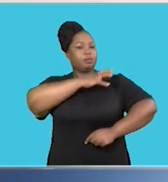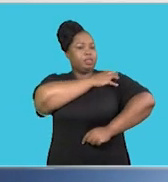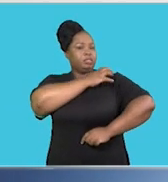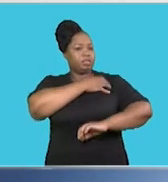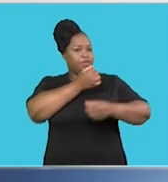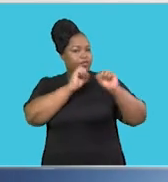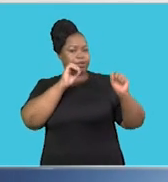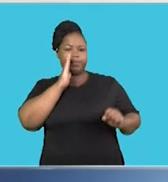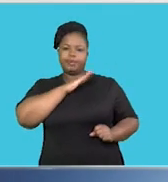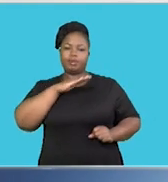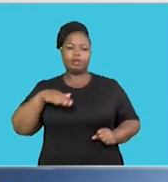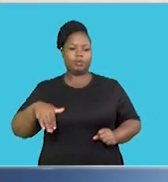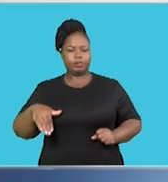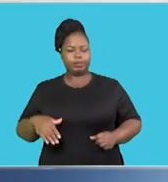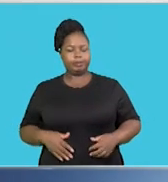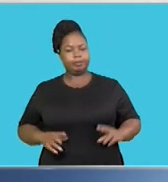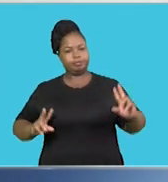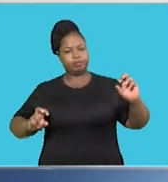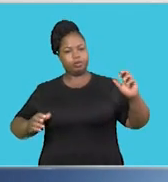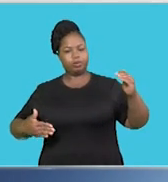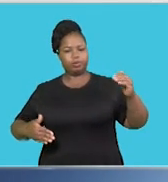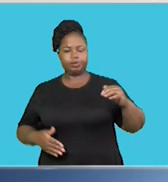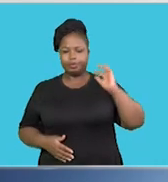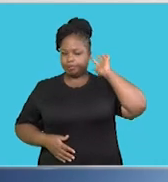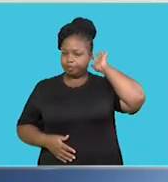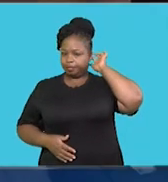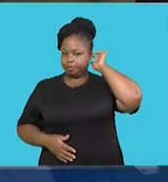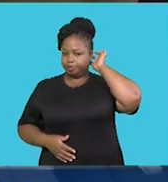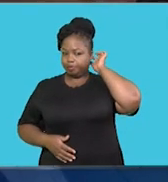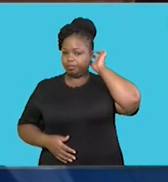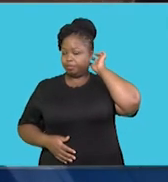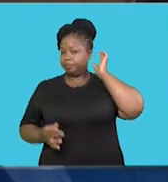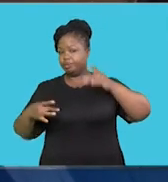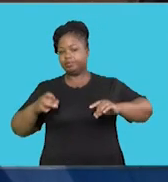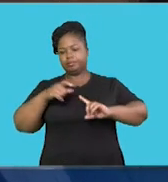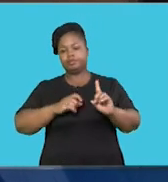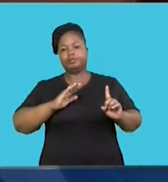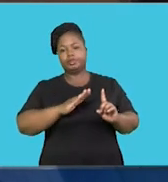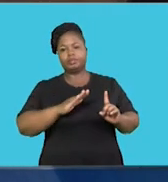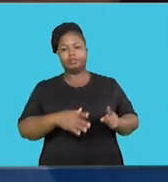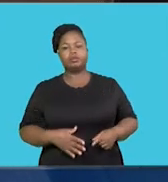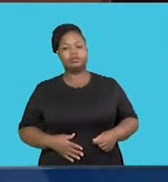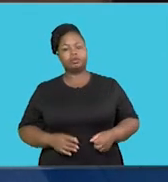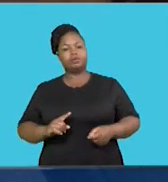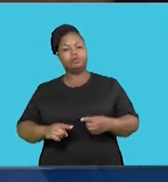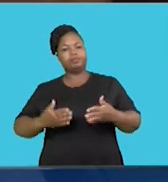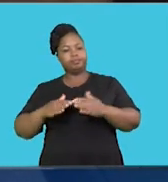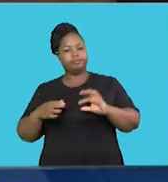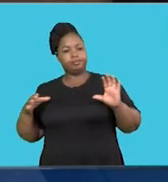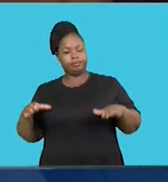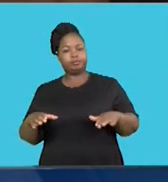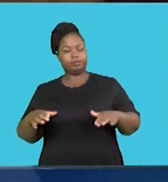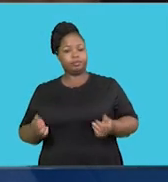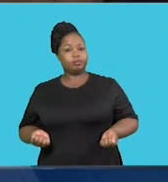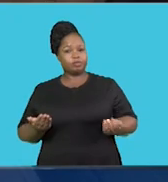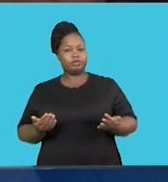Palestinians," close quote. Motlatsa modulasetulo wa lefapha la kamano tsa matjhaba le